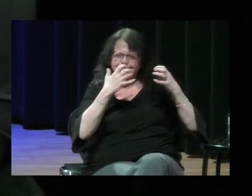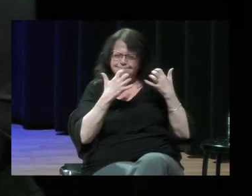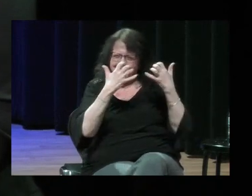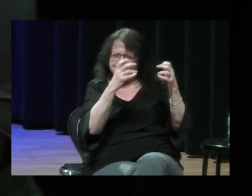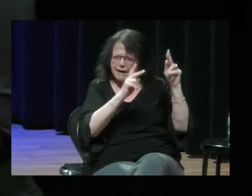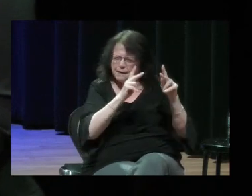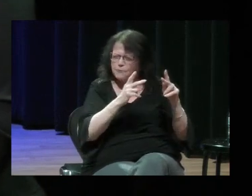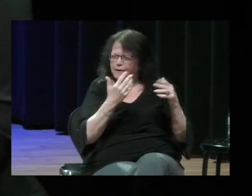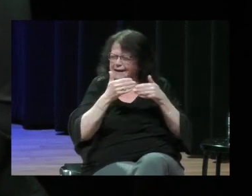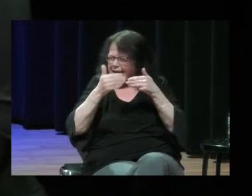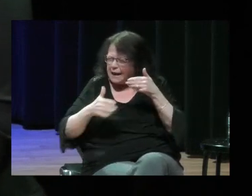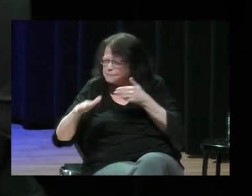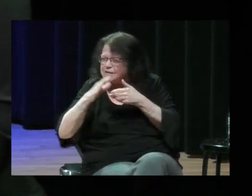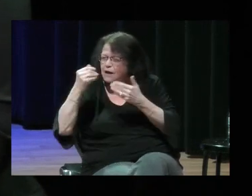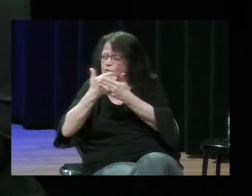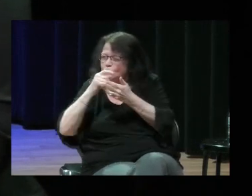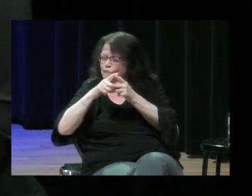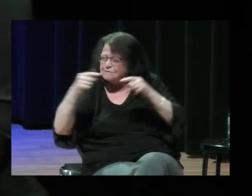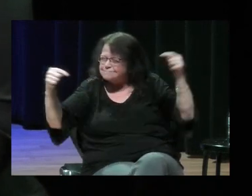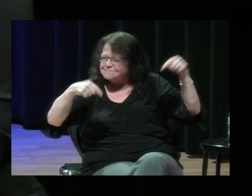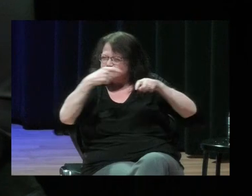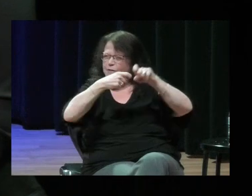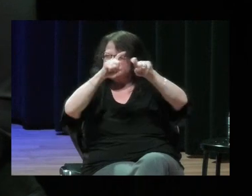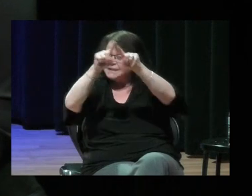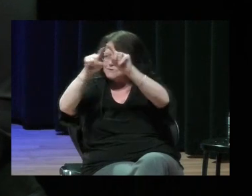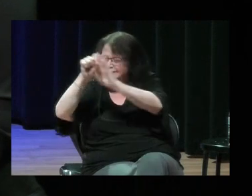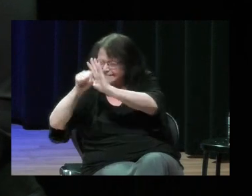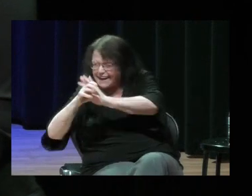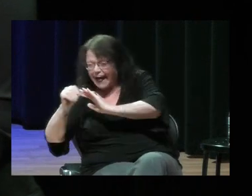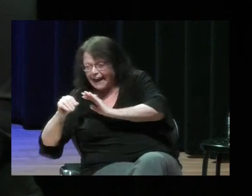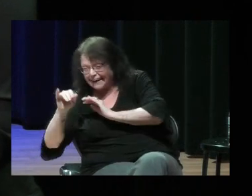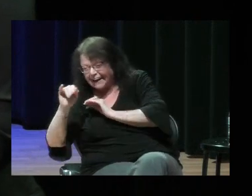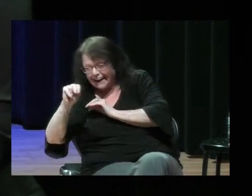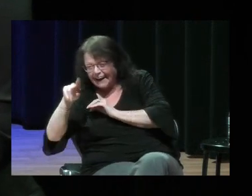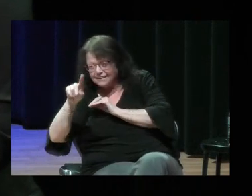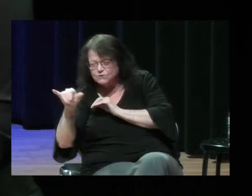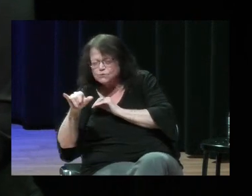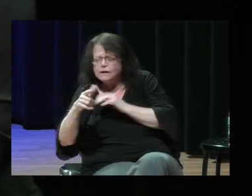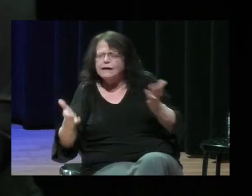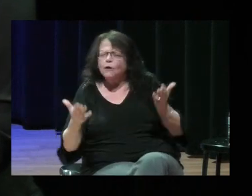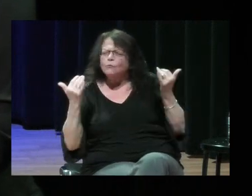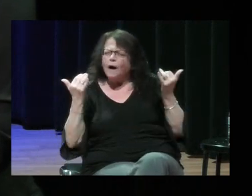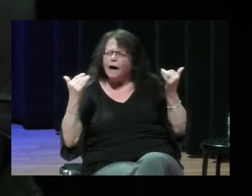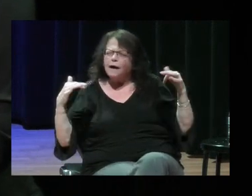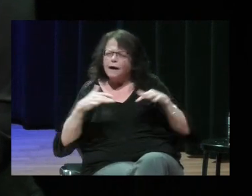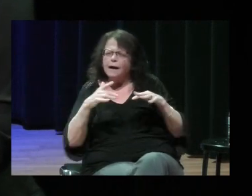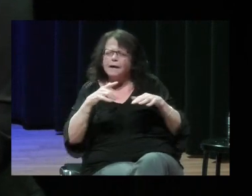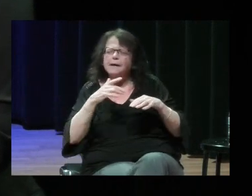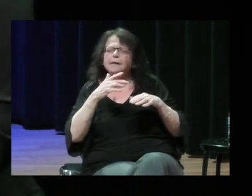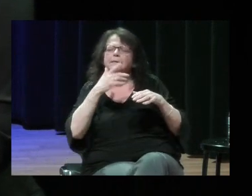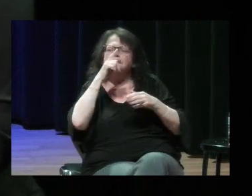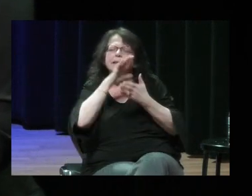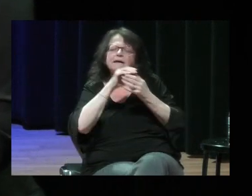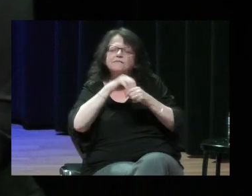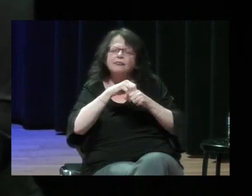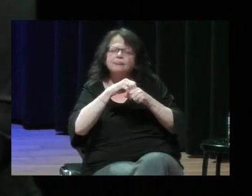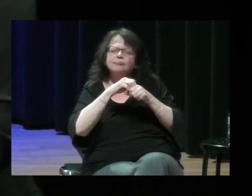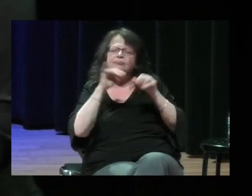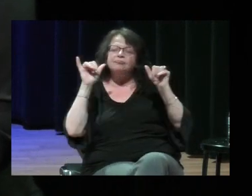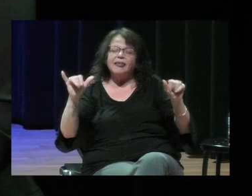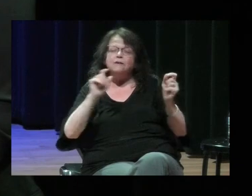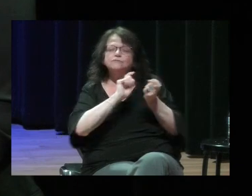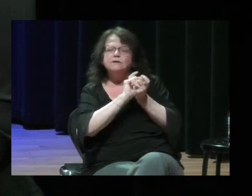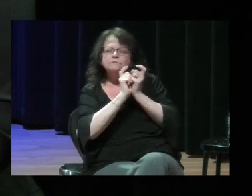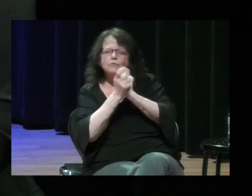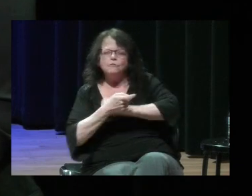friends visiting from multiple states and across Indiana, here tonight because they believe in the transformative power of the public library and of